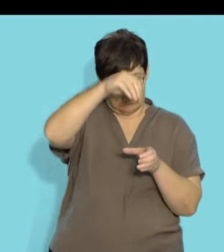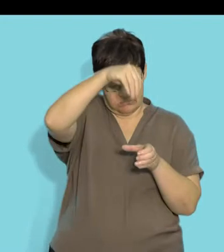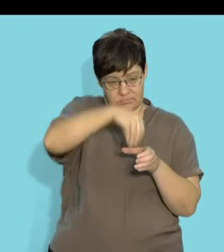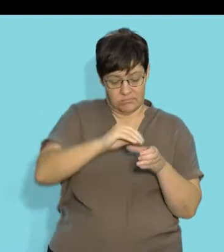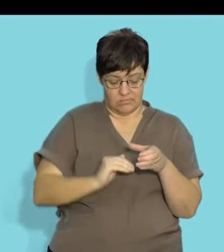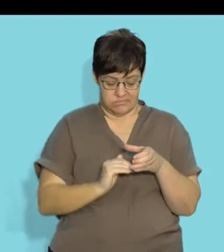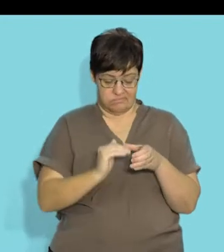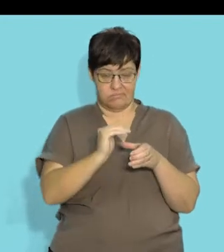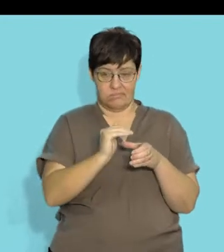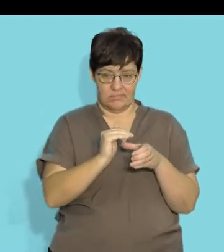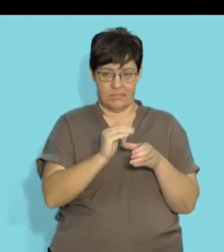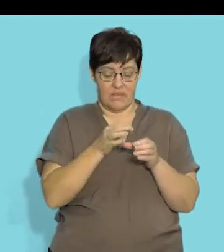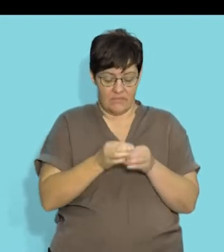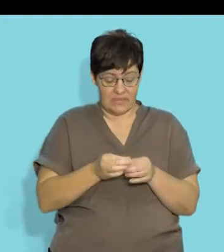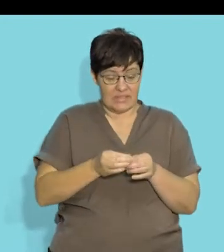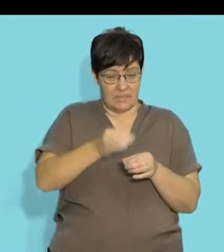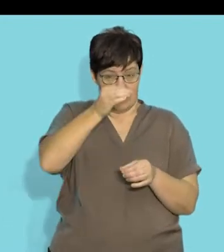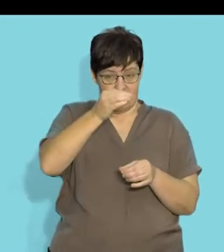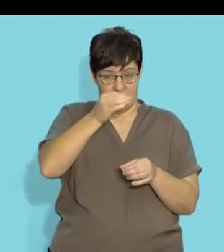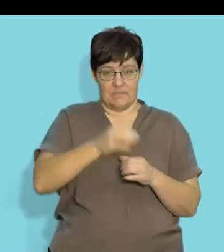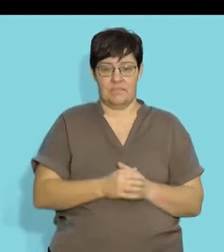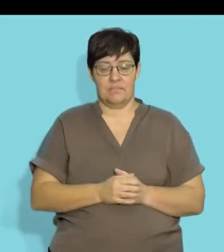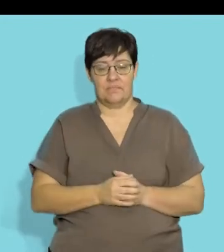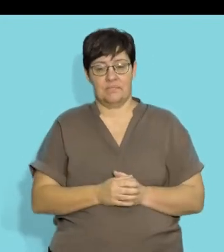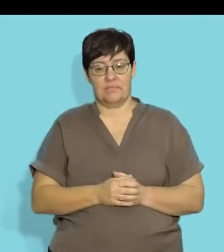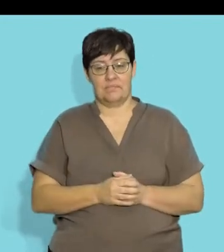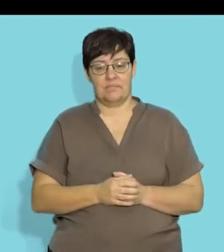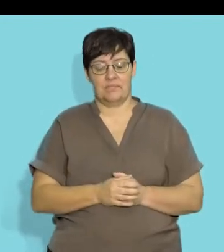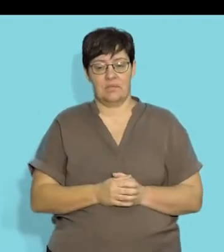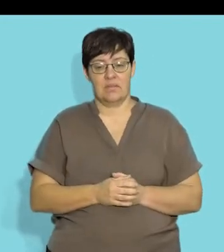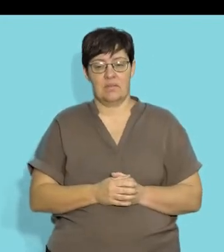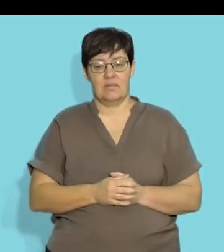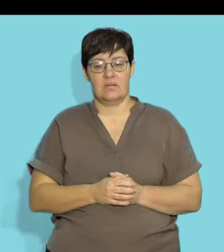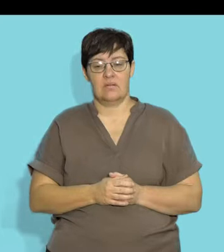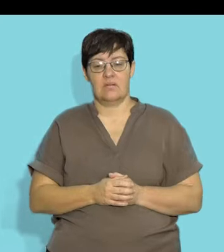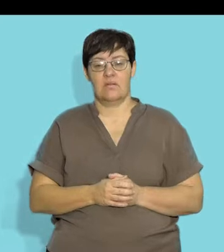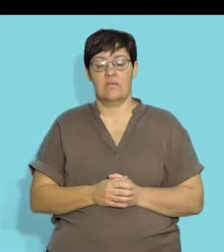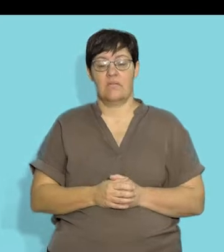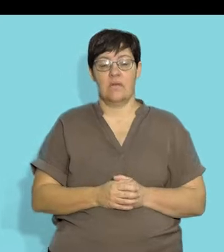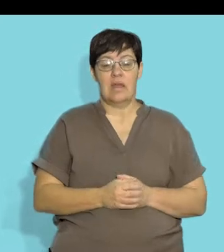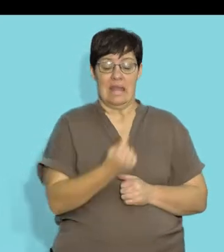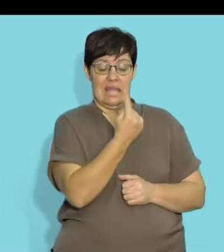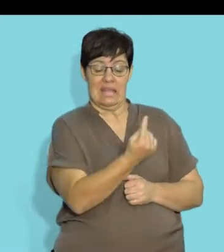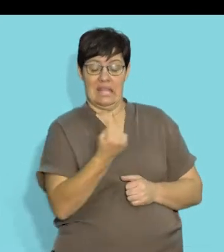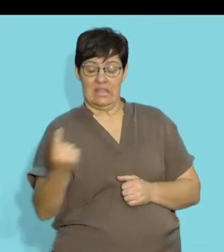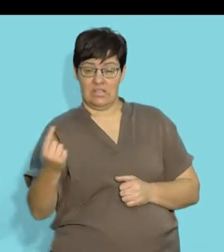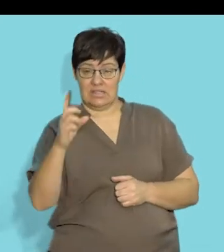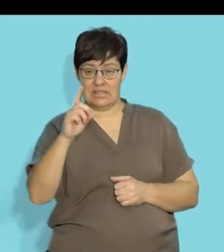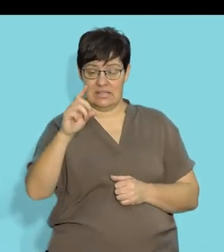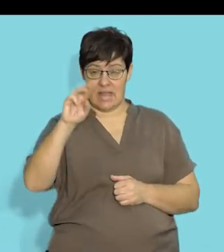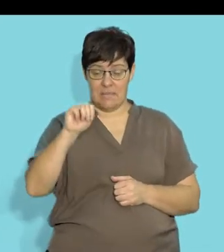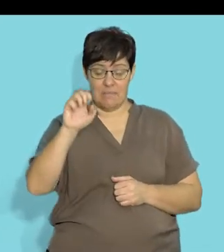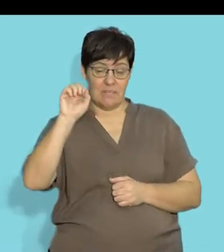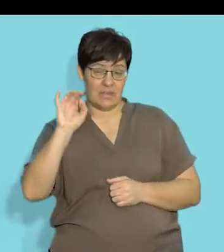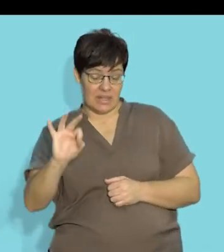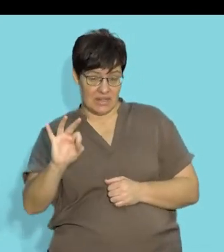flask. And then it's got a stem, and then remember the mils for every cubic decimeter,